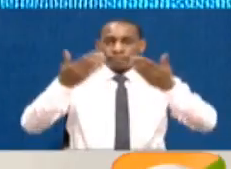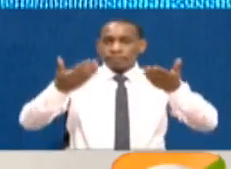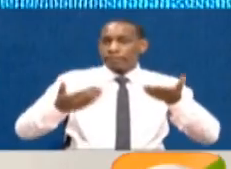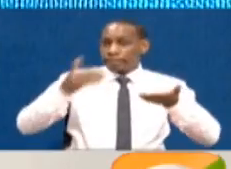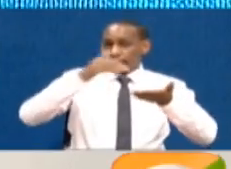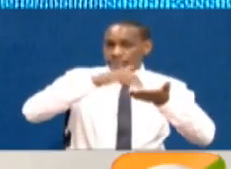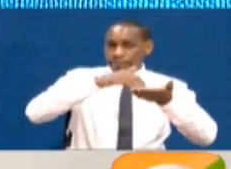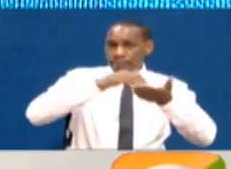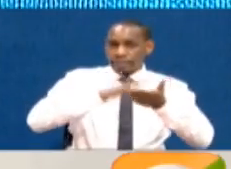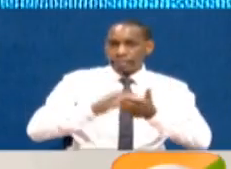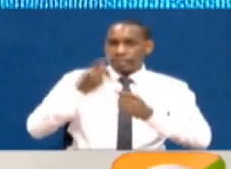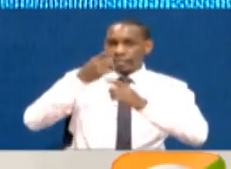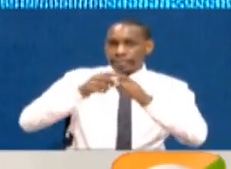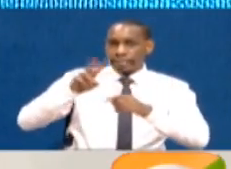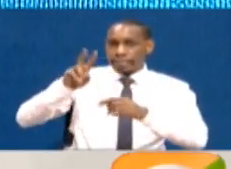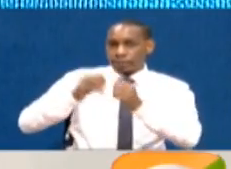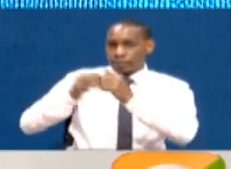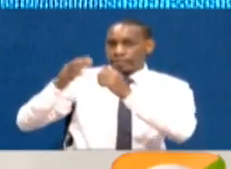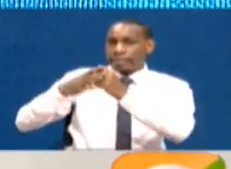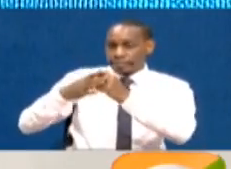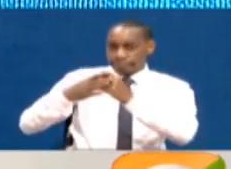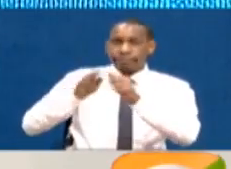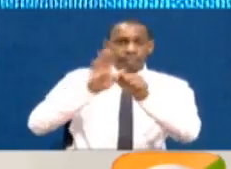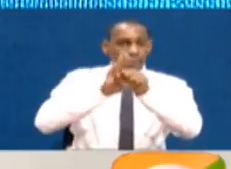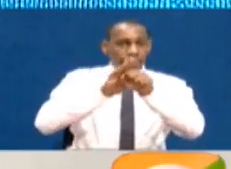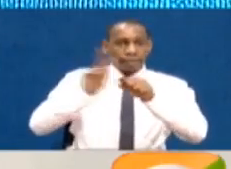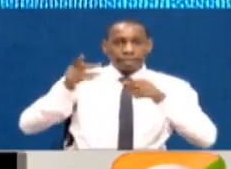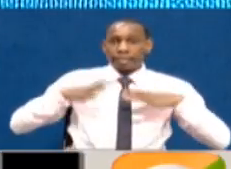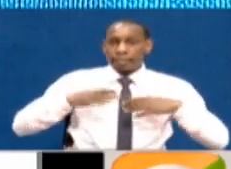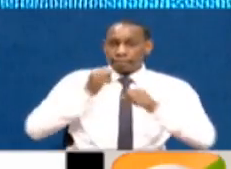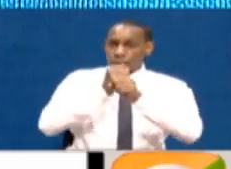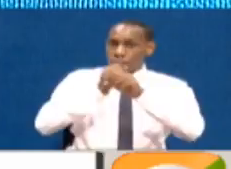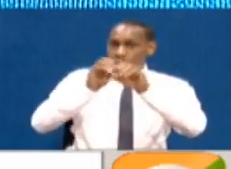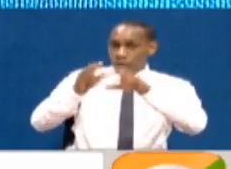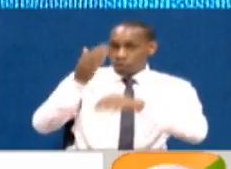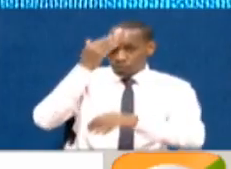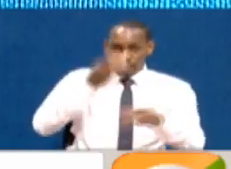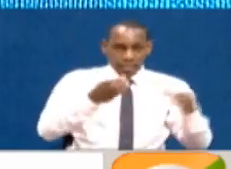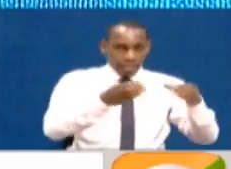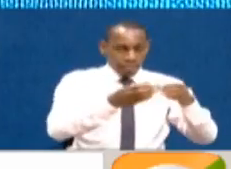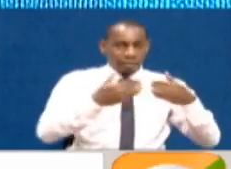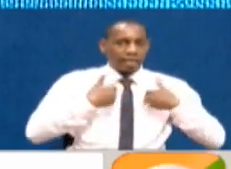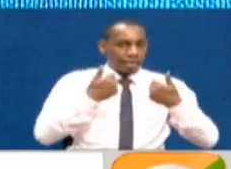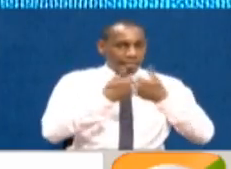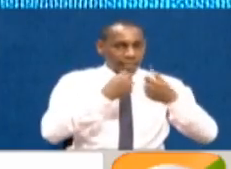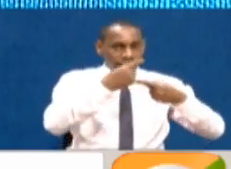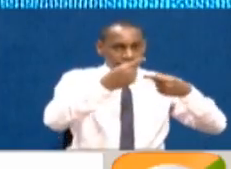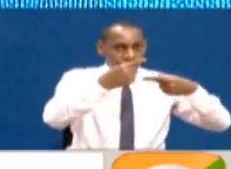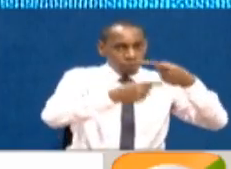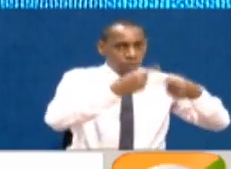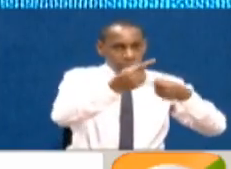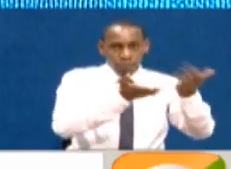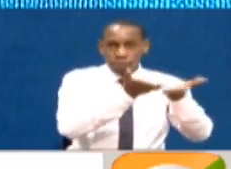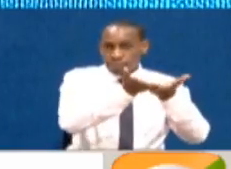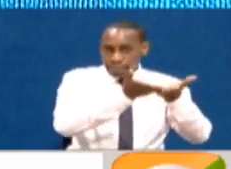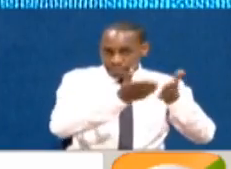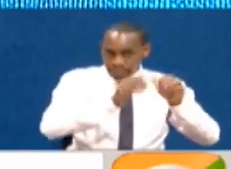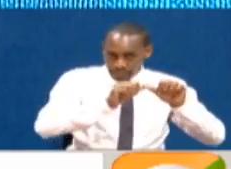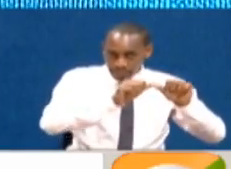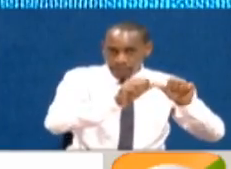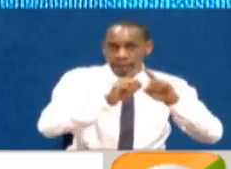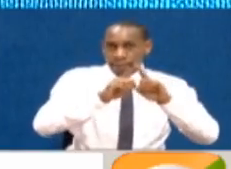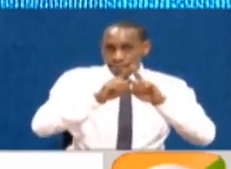Welcome back. The year 2019 saw many Kenyans lose their jobs as companies struggled to keep their businesses running. And